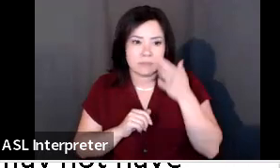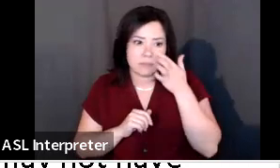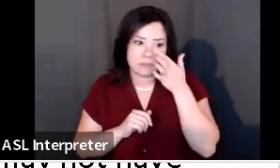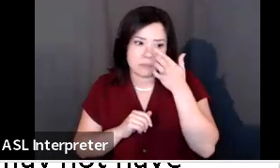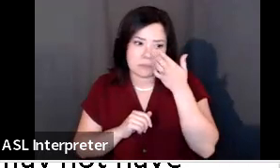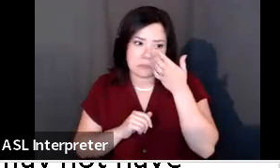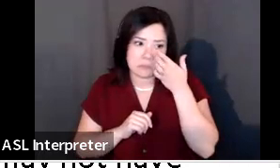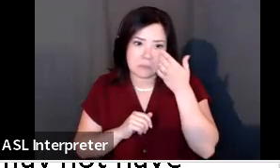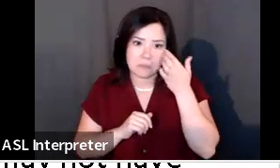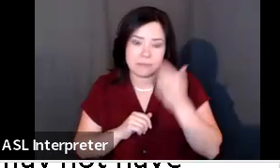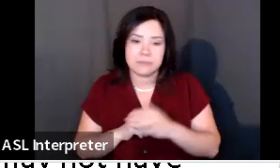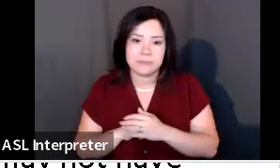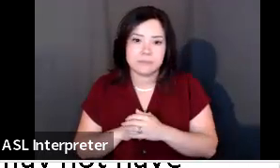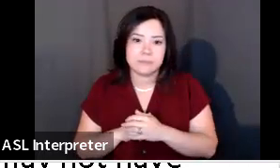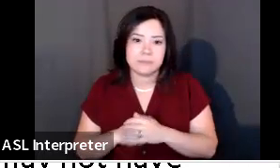not?